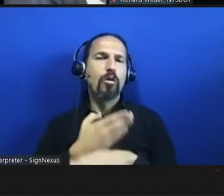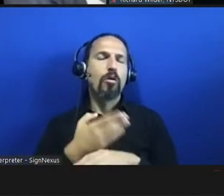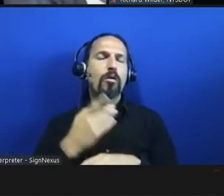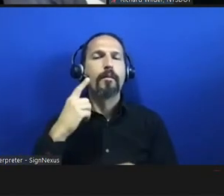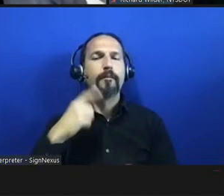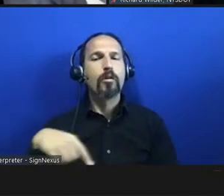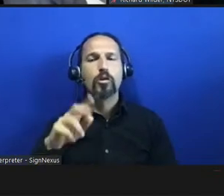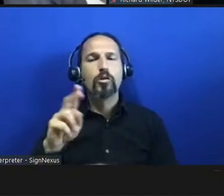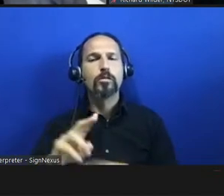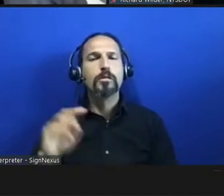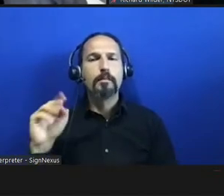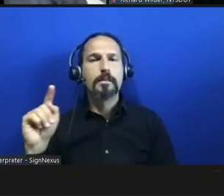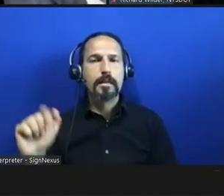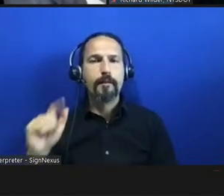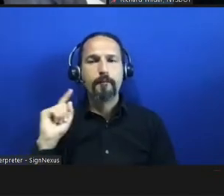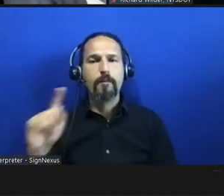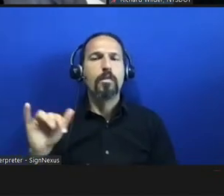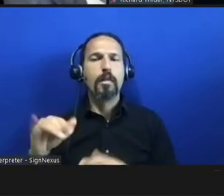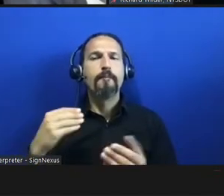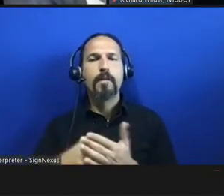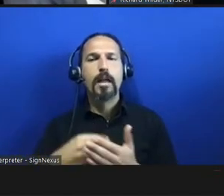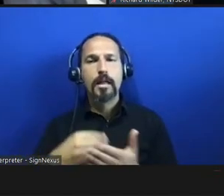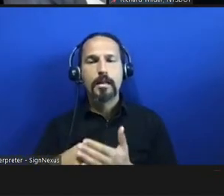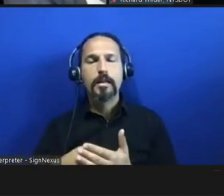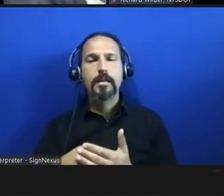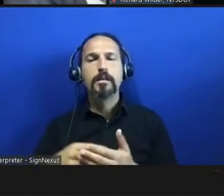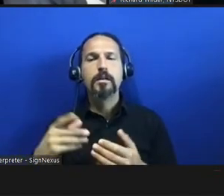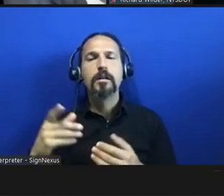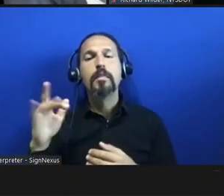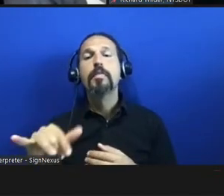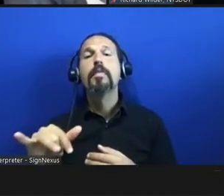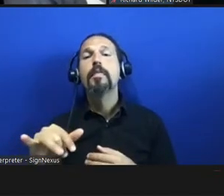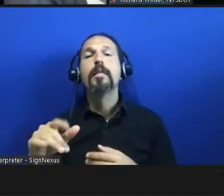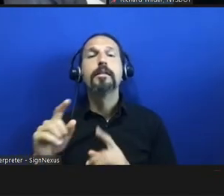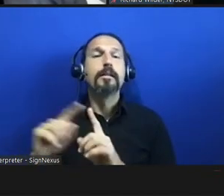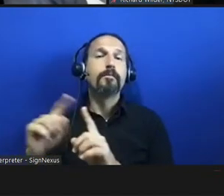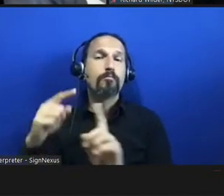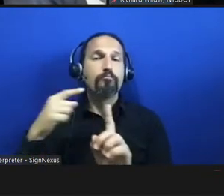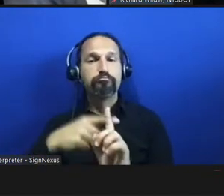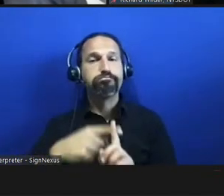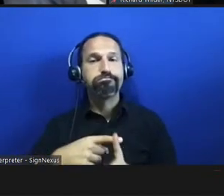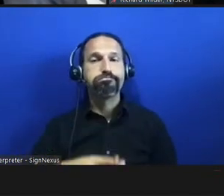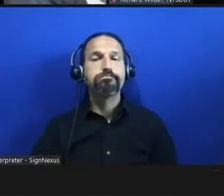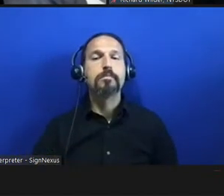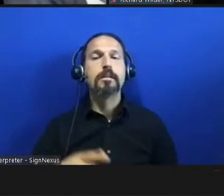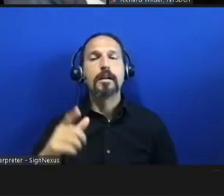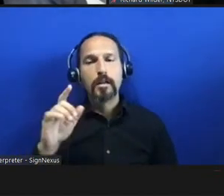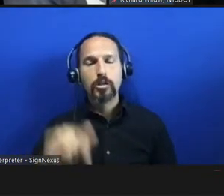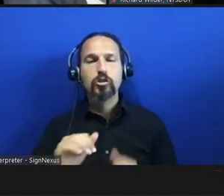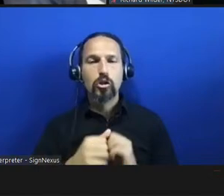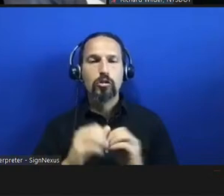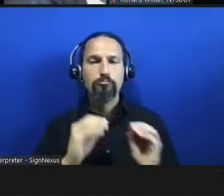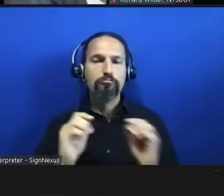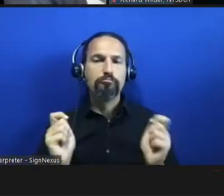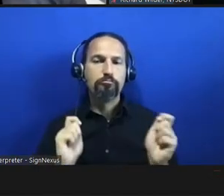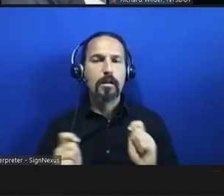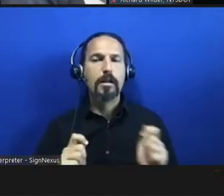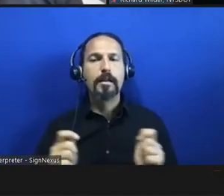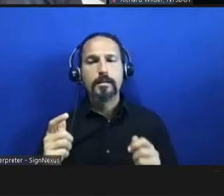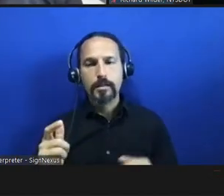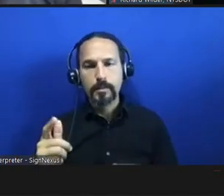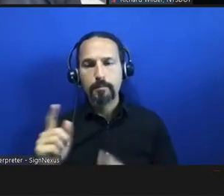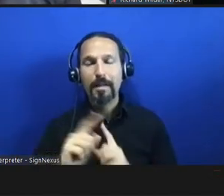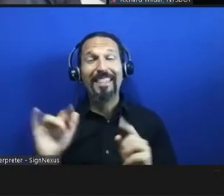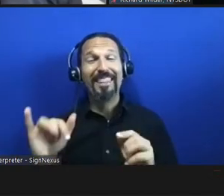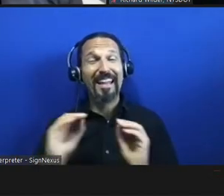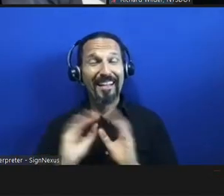MTA via this dedicated funding stream the benefits of this program are innumerable and we should mitigate the issues raise as much as possible but it